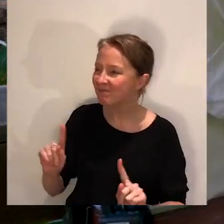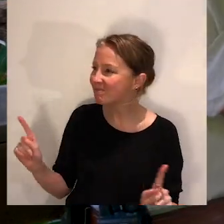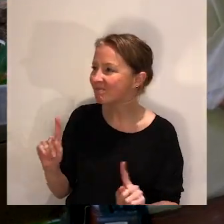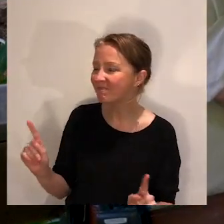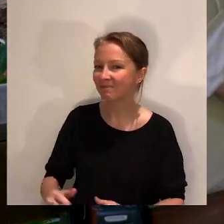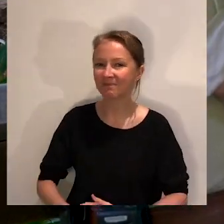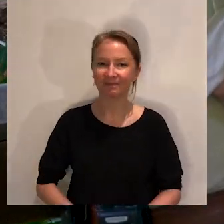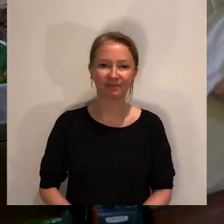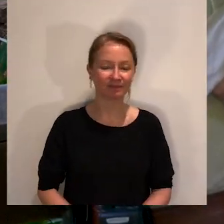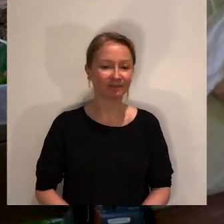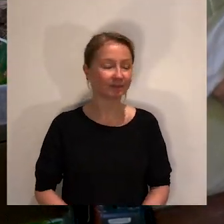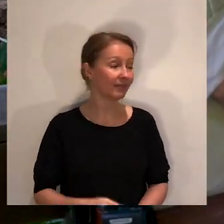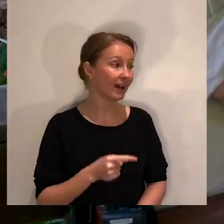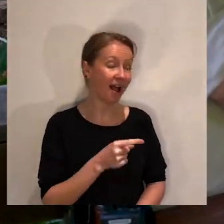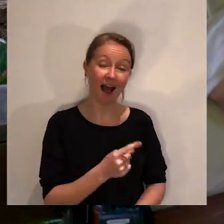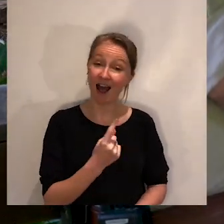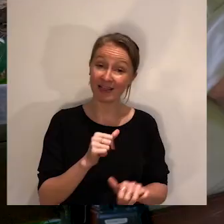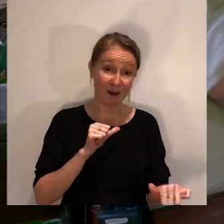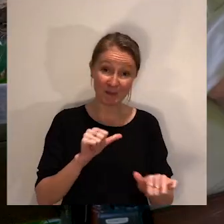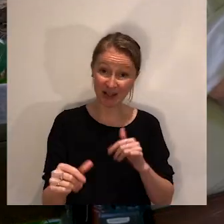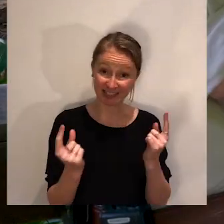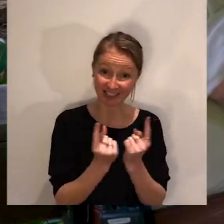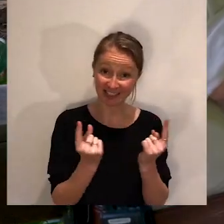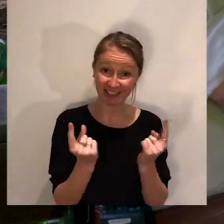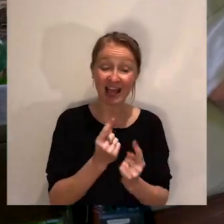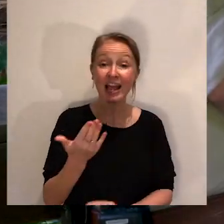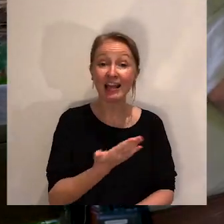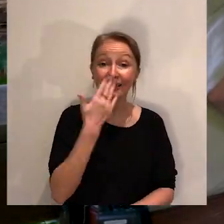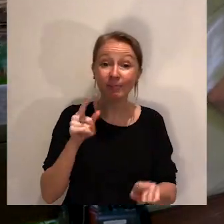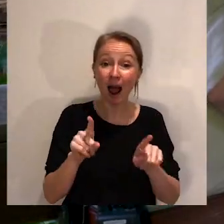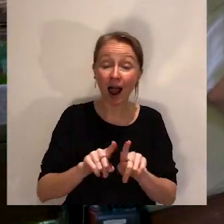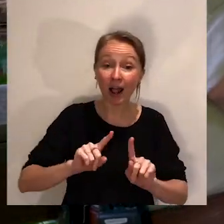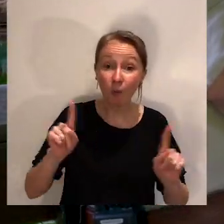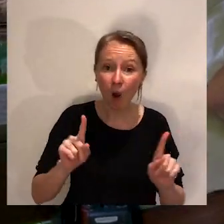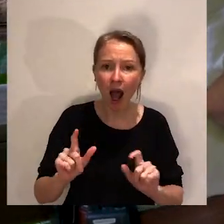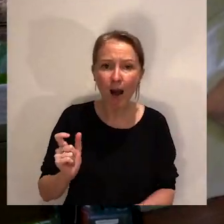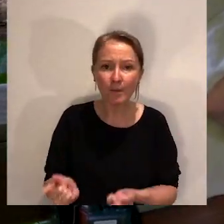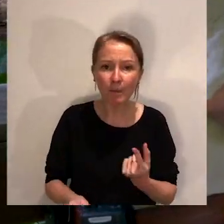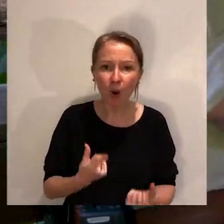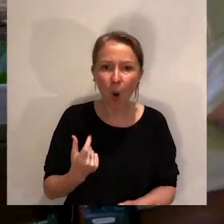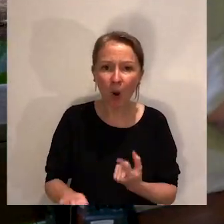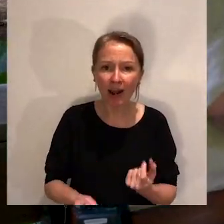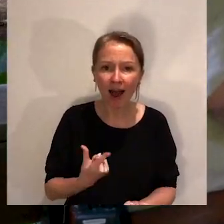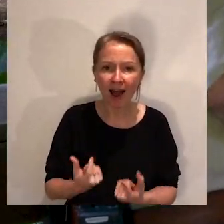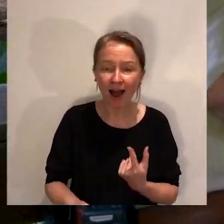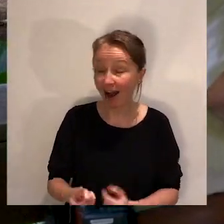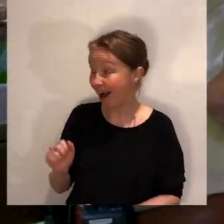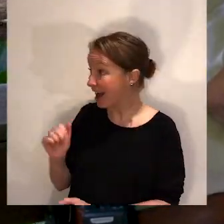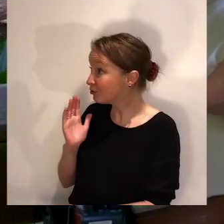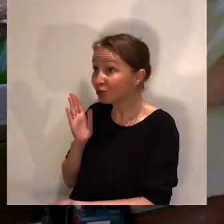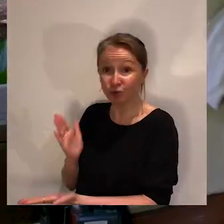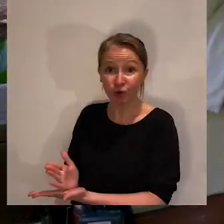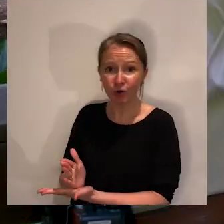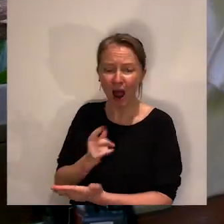of a binturong is. It's one of the best things about Binturong. They smell like buttered popcorn. They really do. Getting a little waft of it